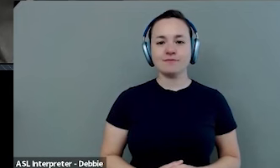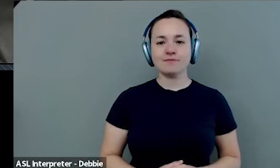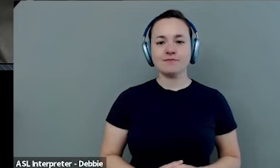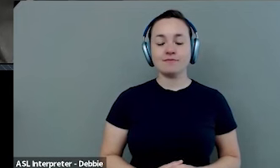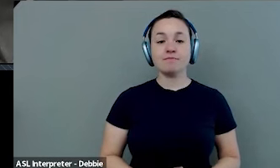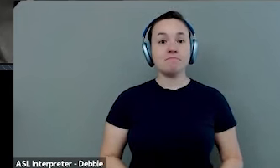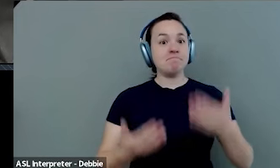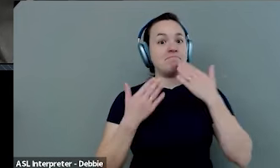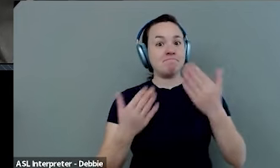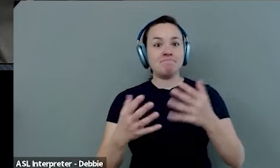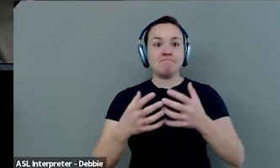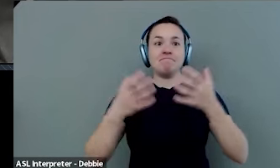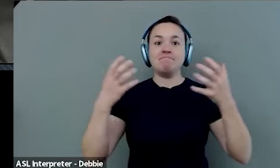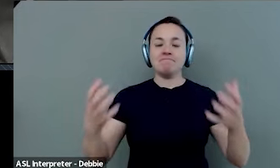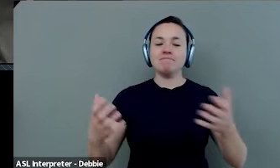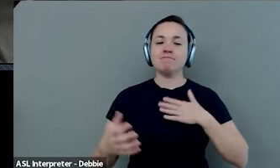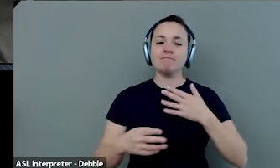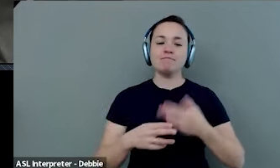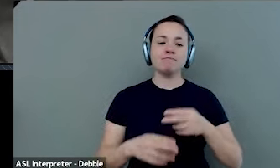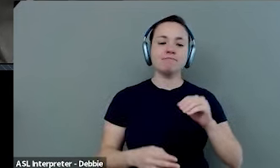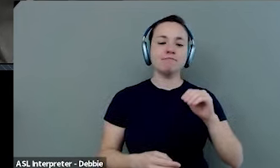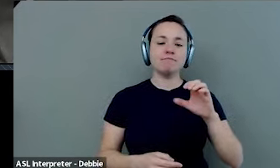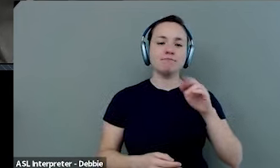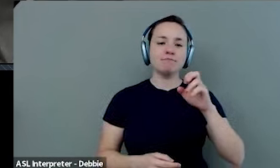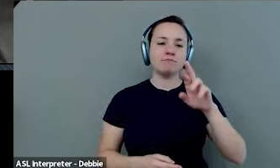Thank you very much. My name is Ricardo Reynoso. My